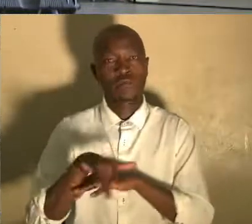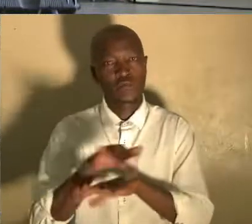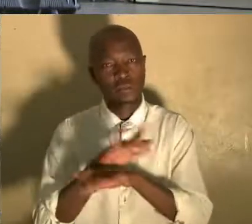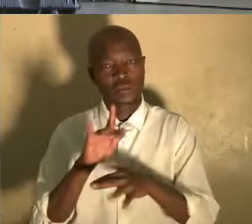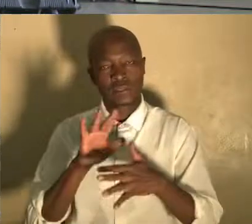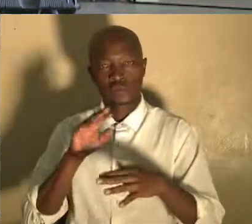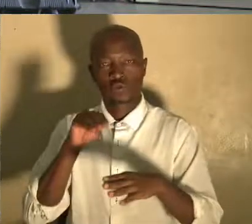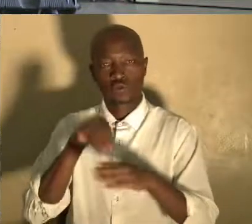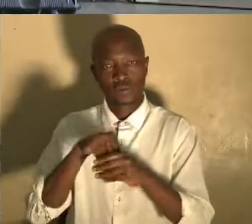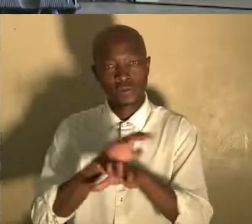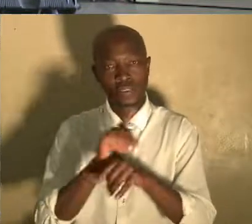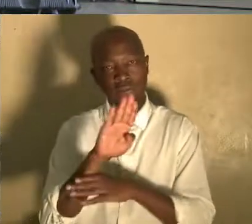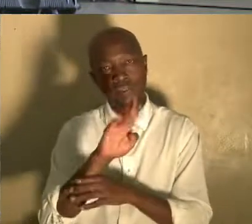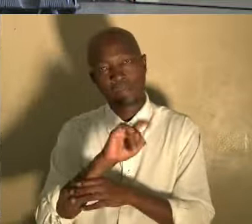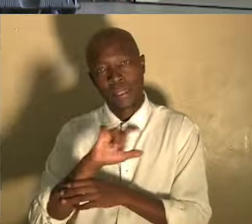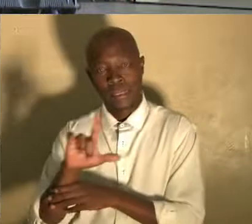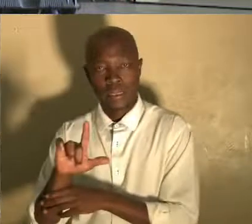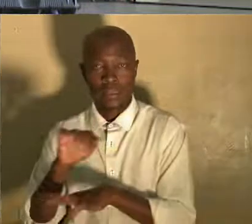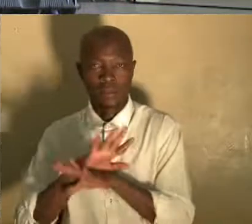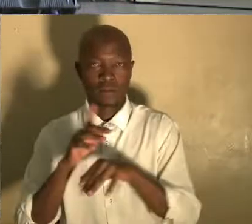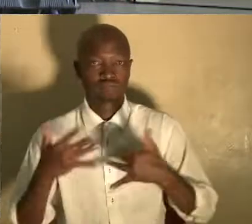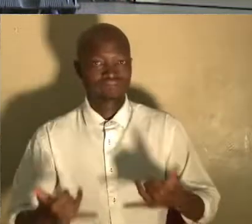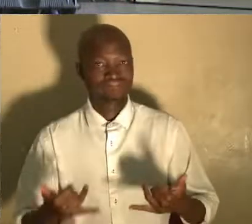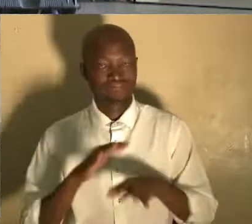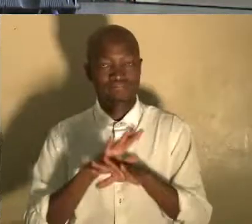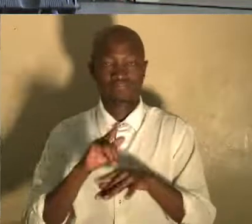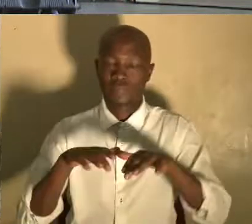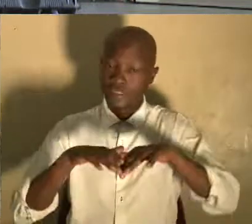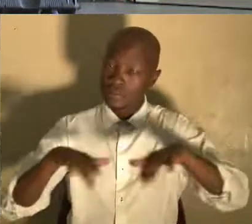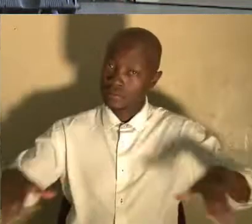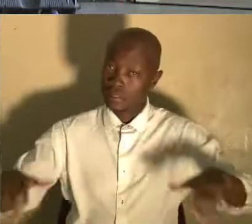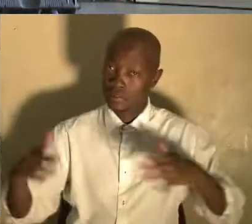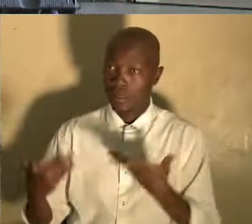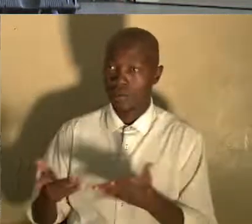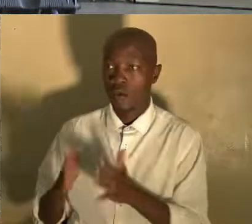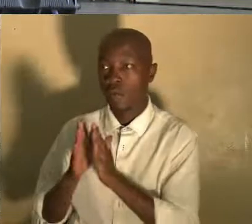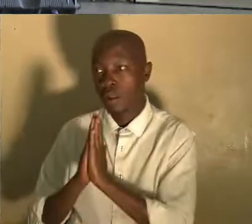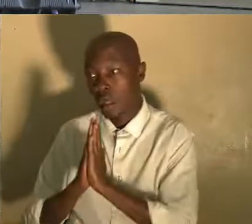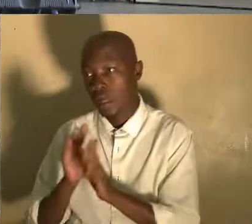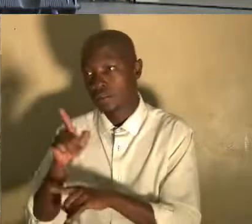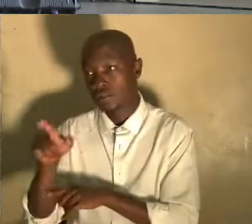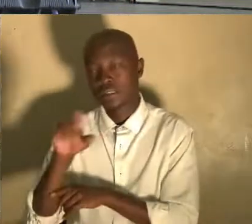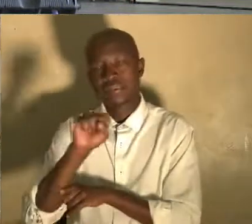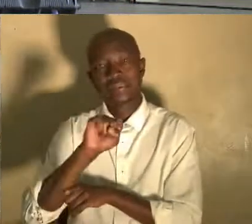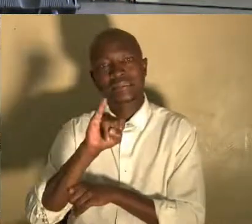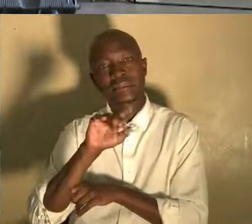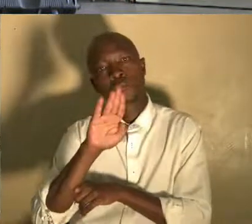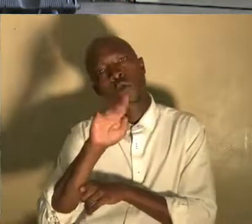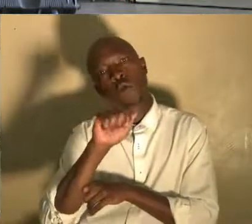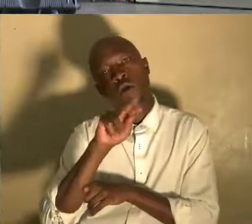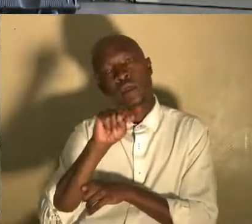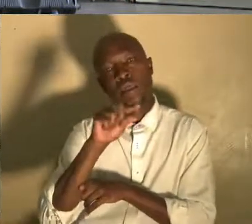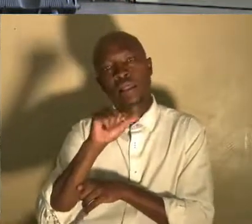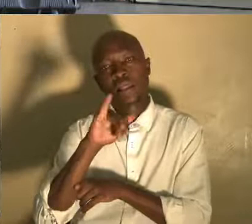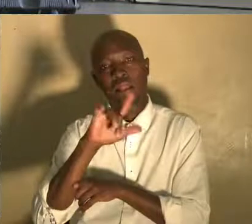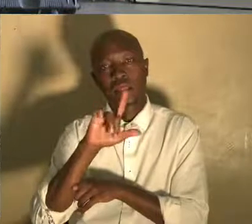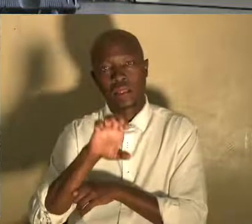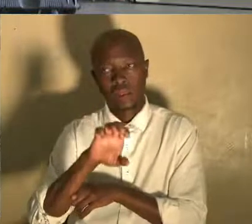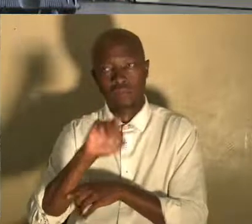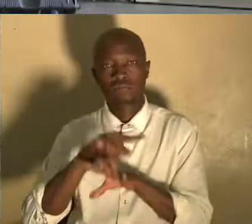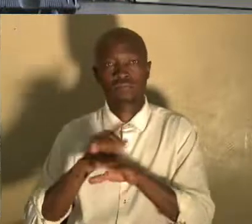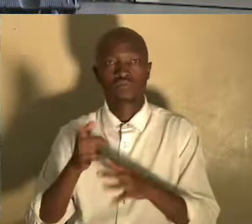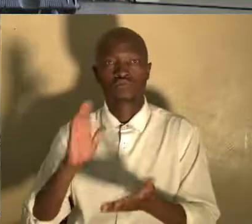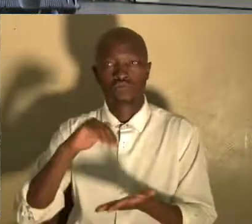bill. So at this stage, I will request Ms. Bongile Khoza to take us through